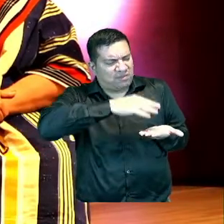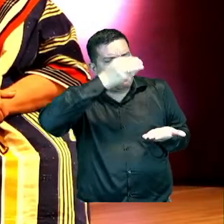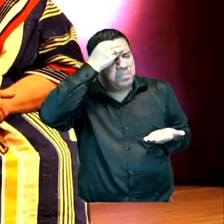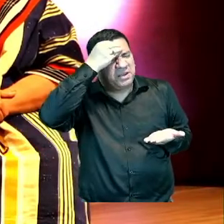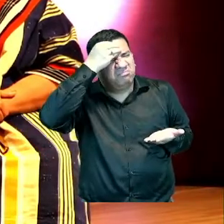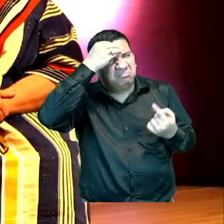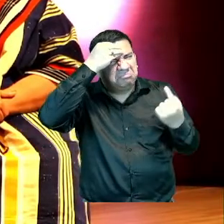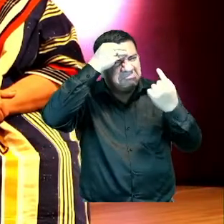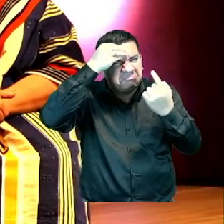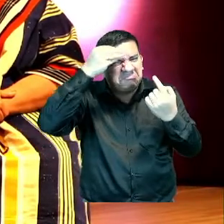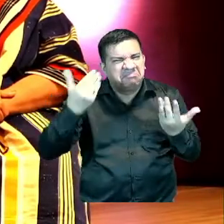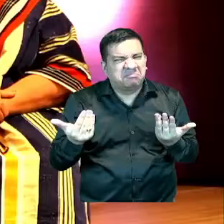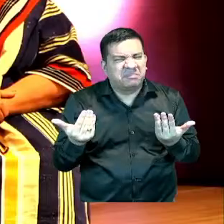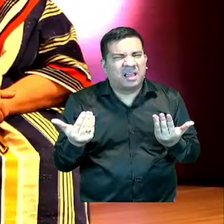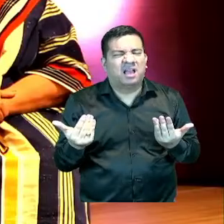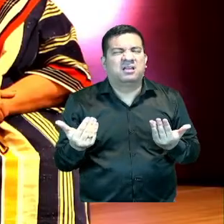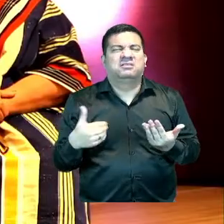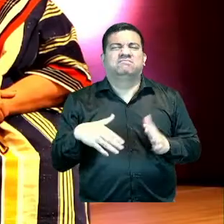granddaughter,